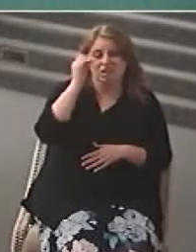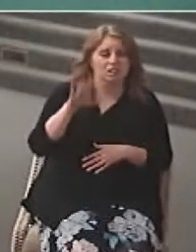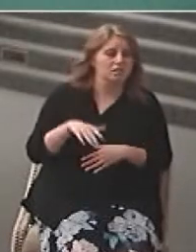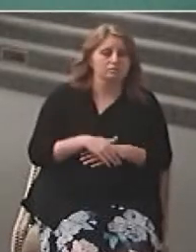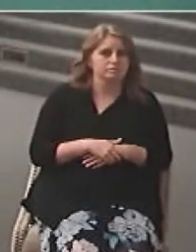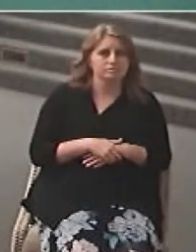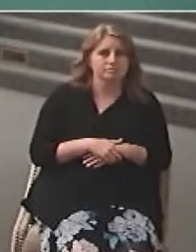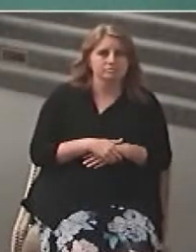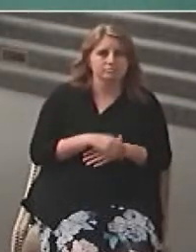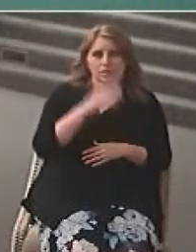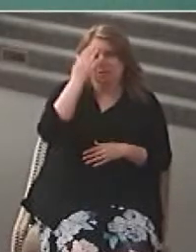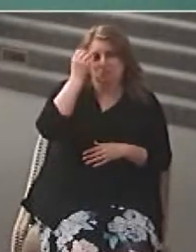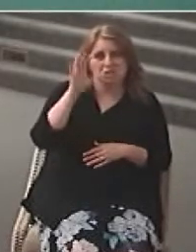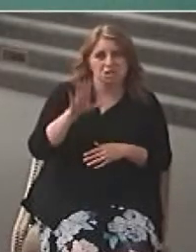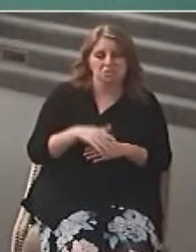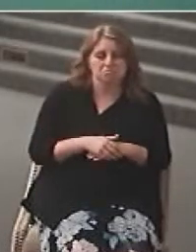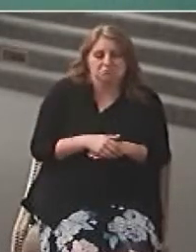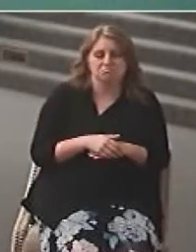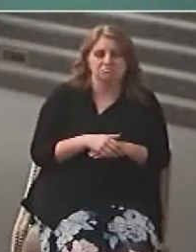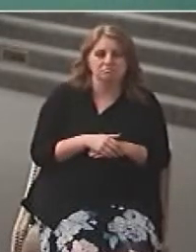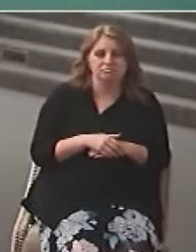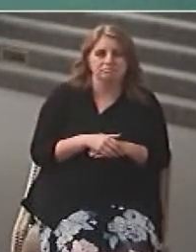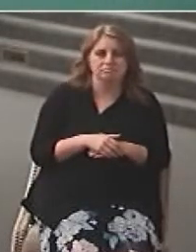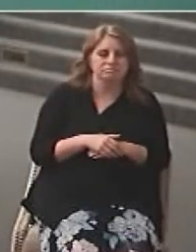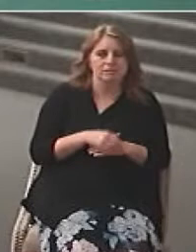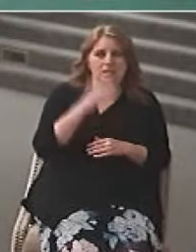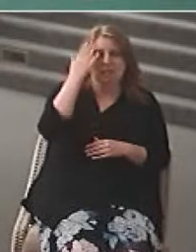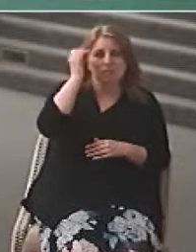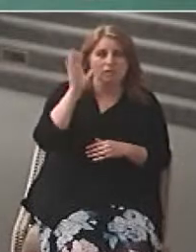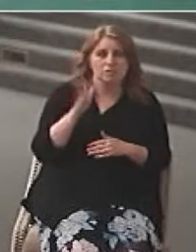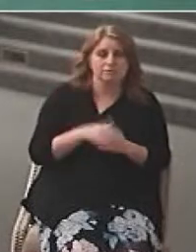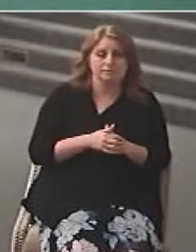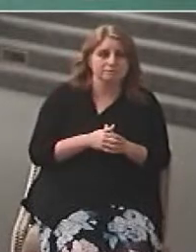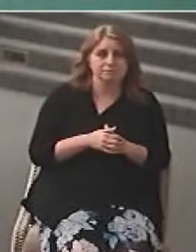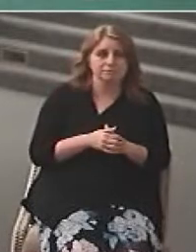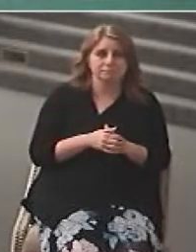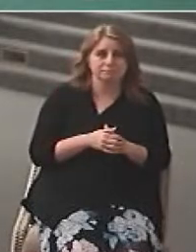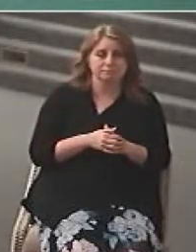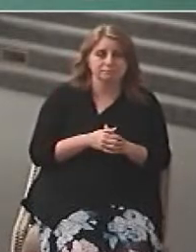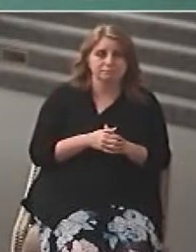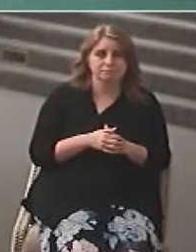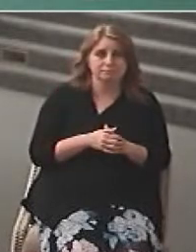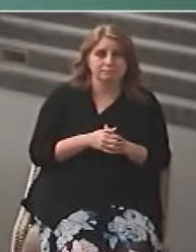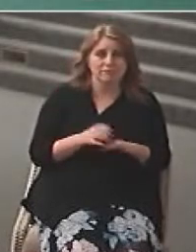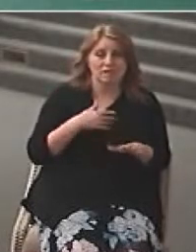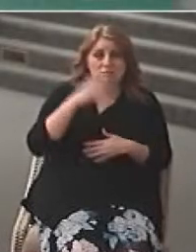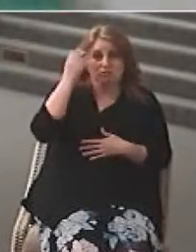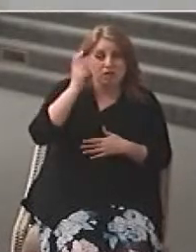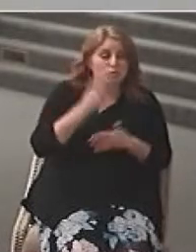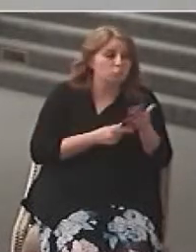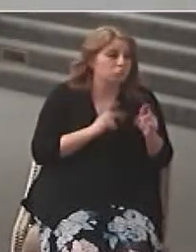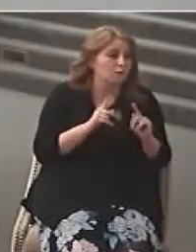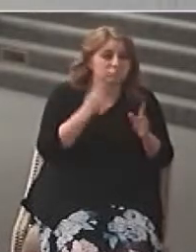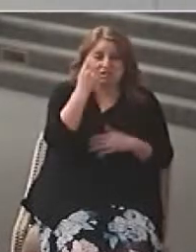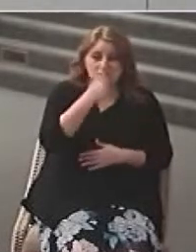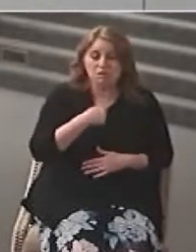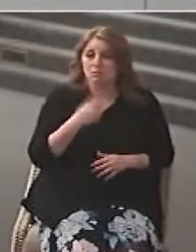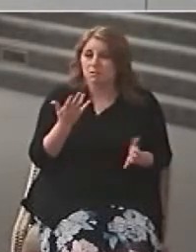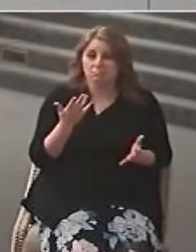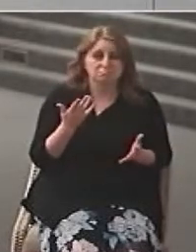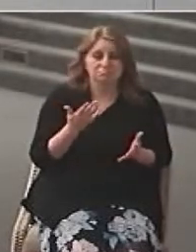done. I don't care anymore. That's it. I don't care. I don't care. I don't care what people think about me. I don't